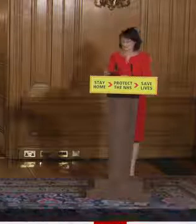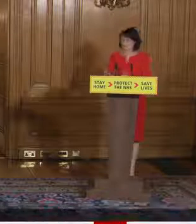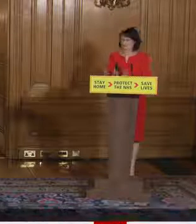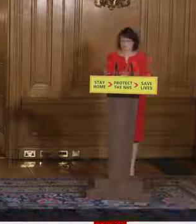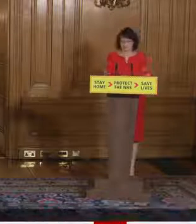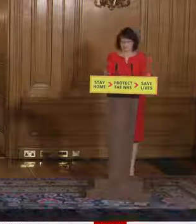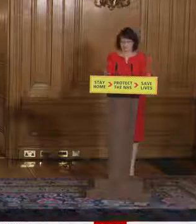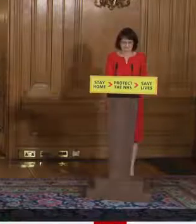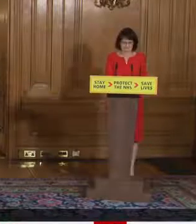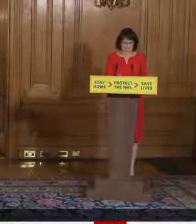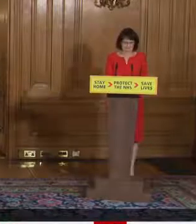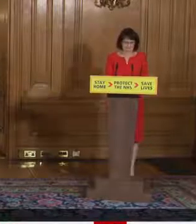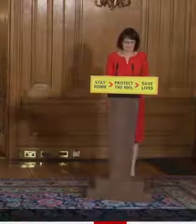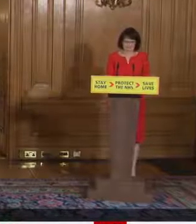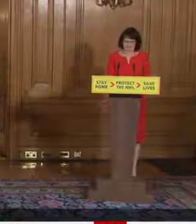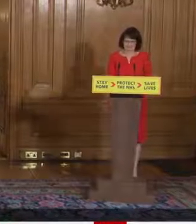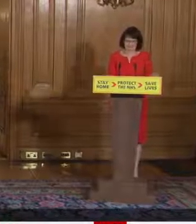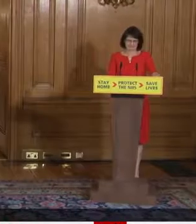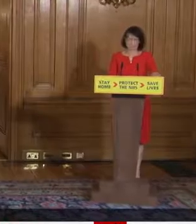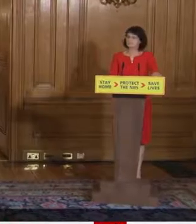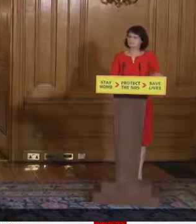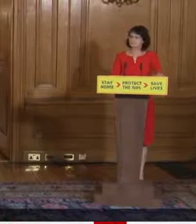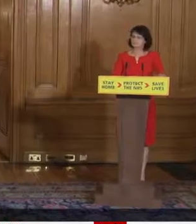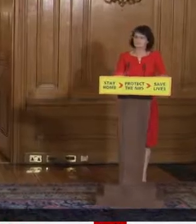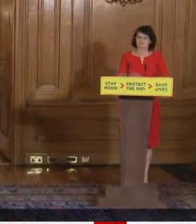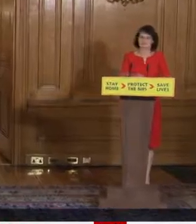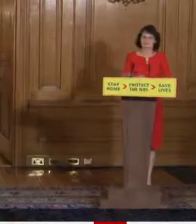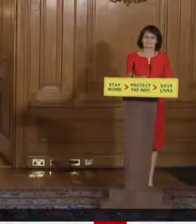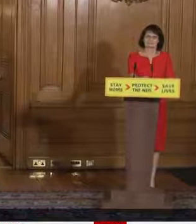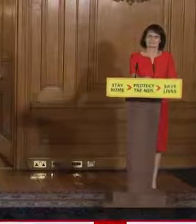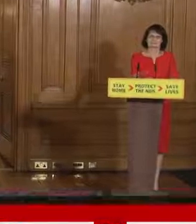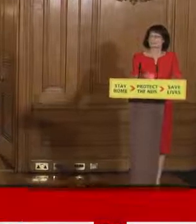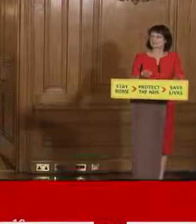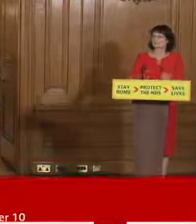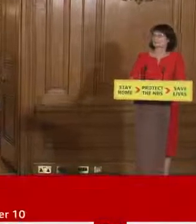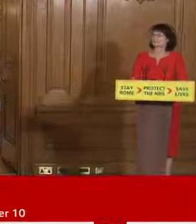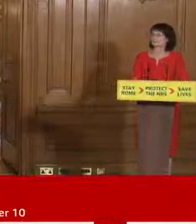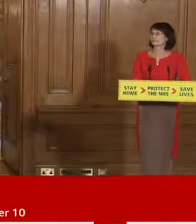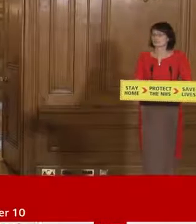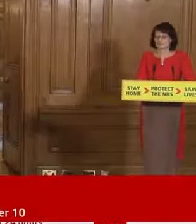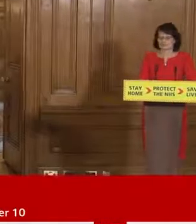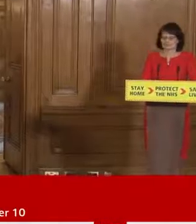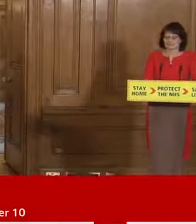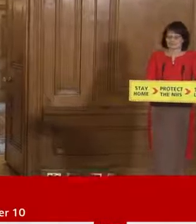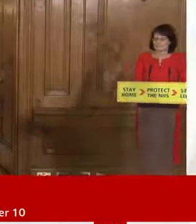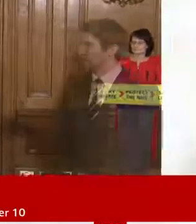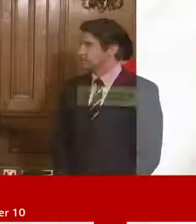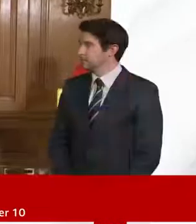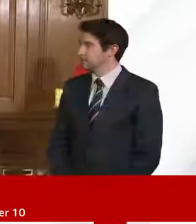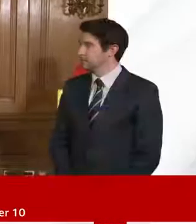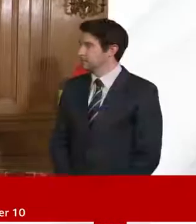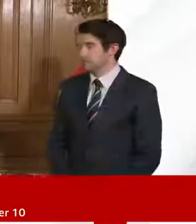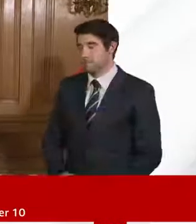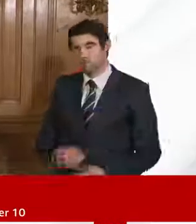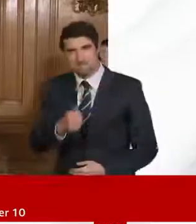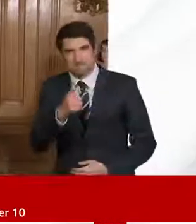And Jenny Harris, Deputy Chief Medical Officer for England. Good afternoon. Stephen Powis from the NHS. For our daily briefing in the